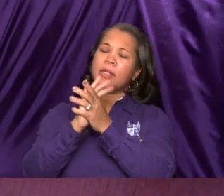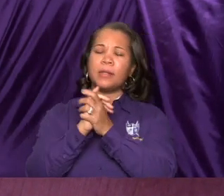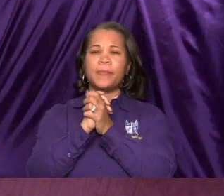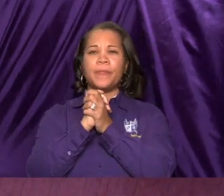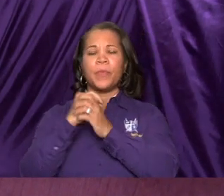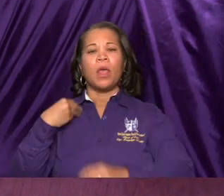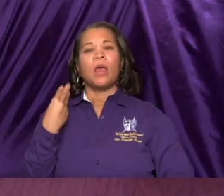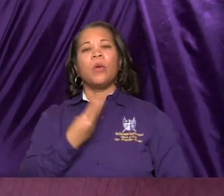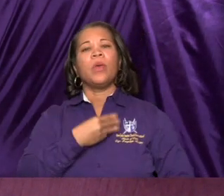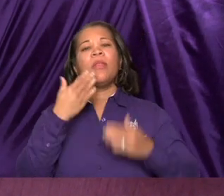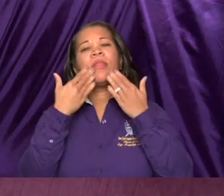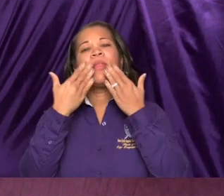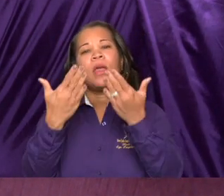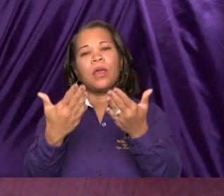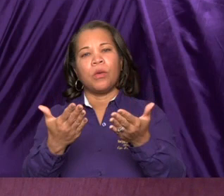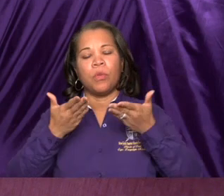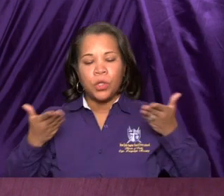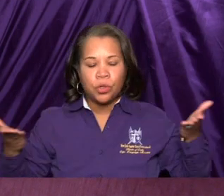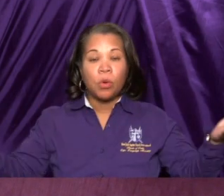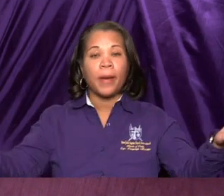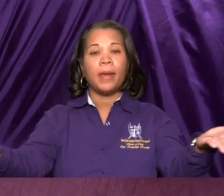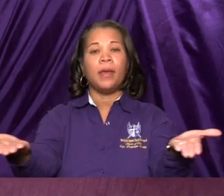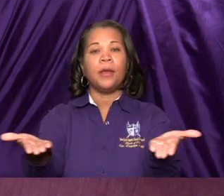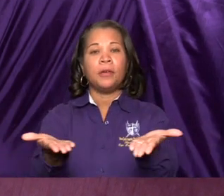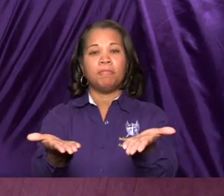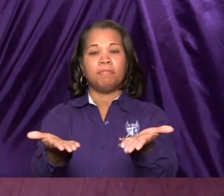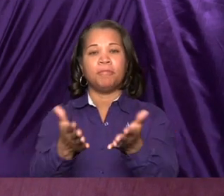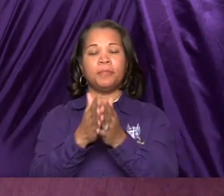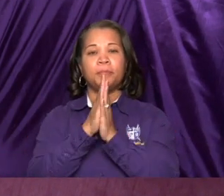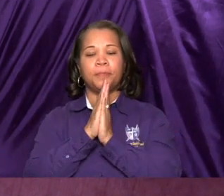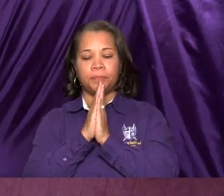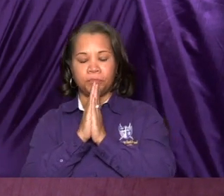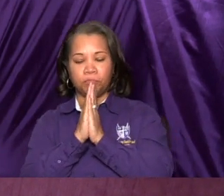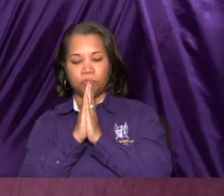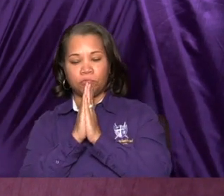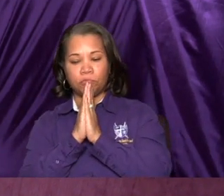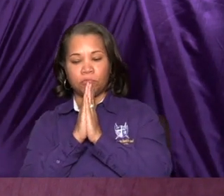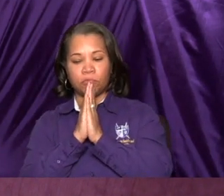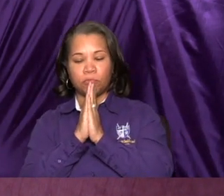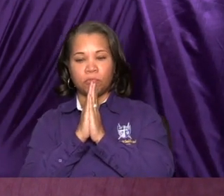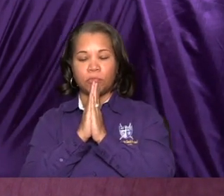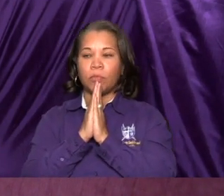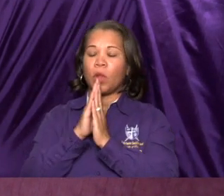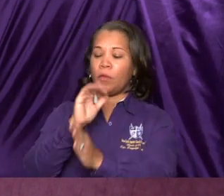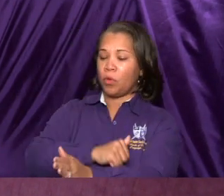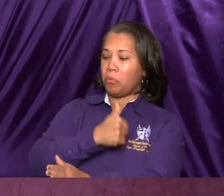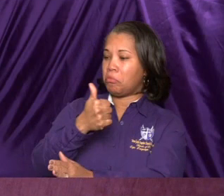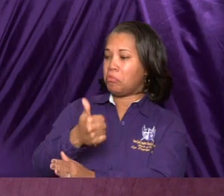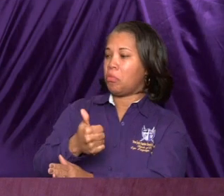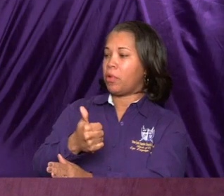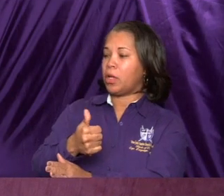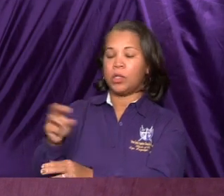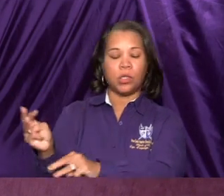we thank you that you are here. Thank you, God. We give you permission to move however you want to move in this